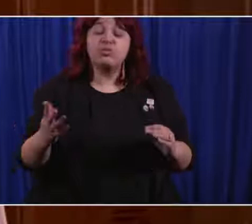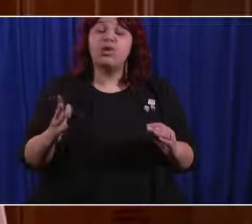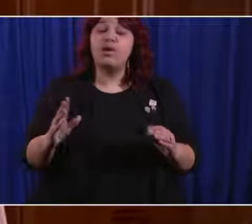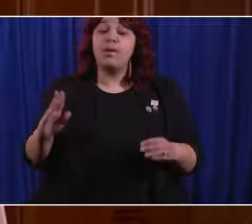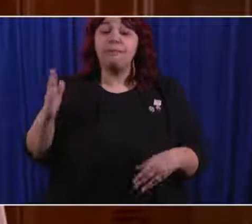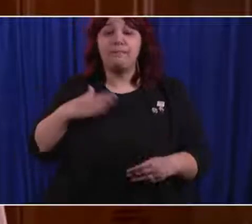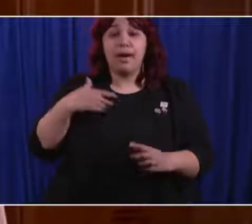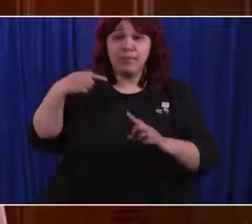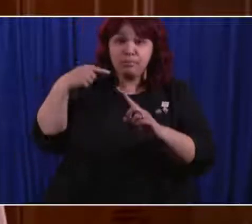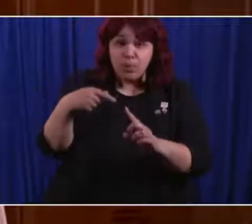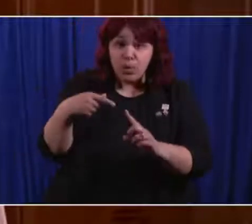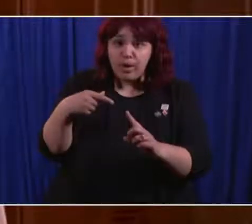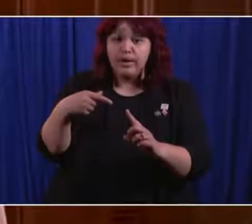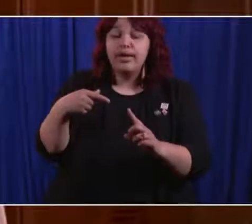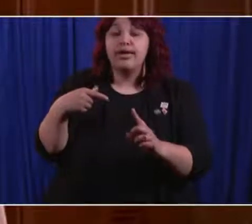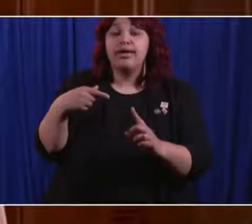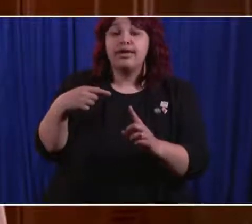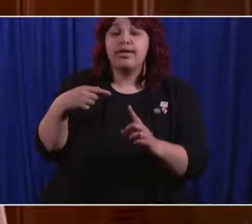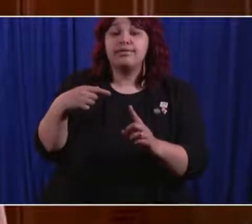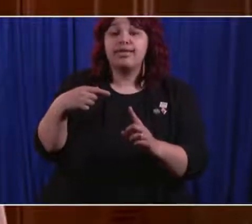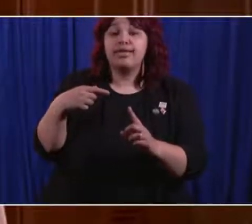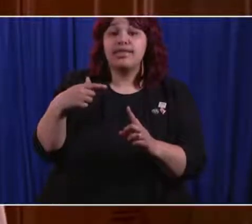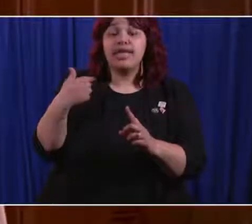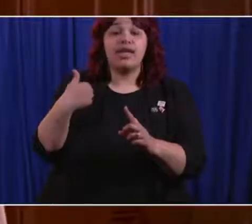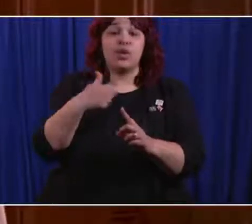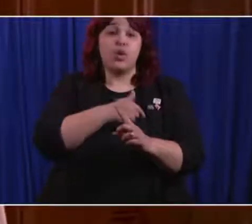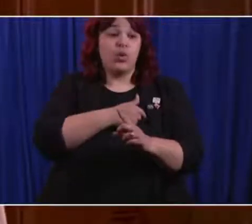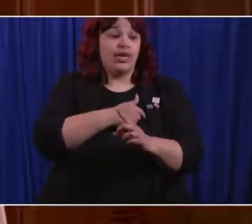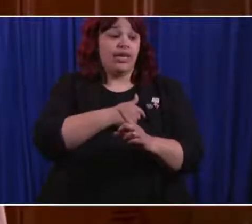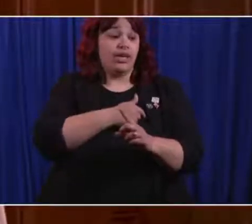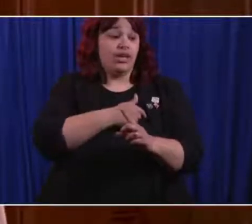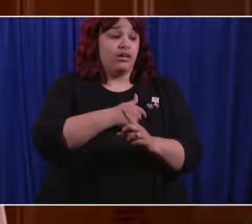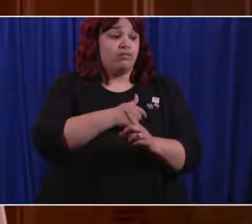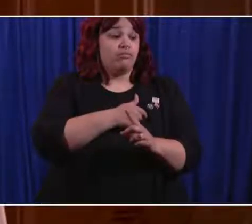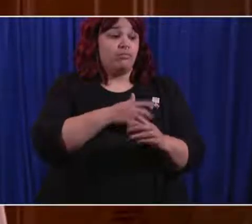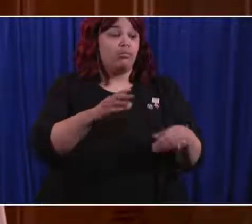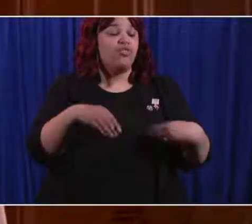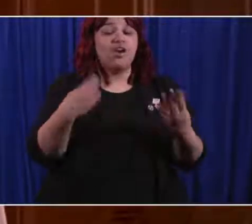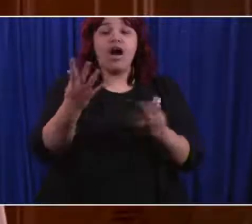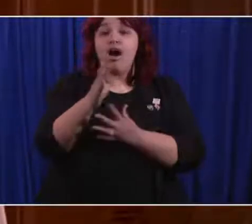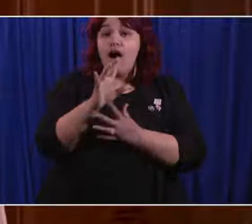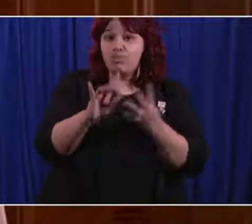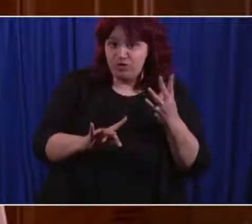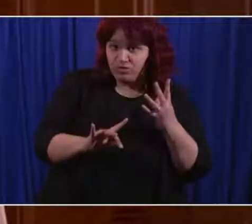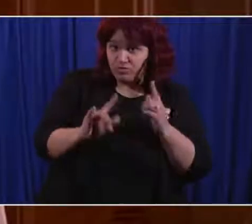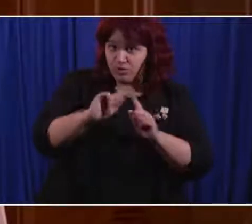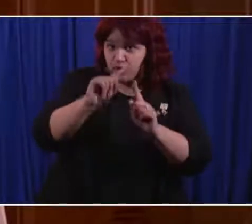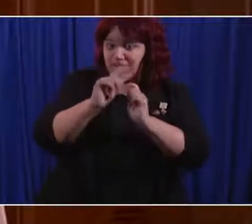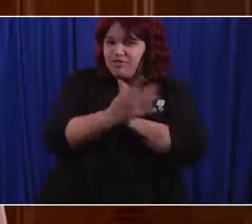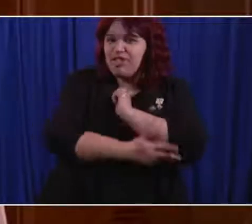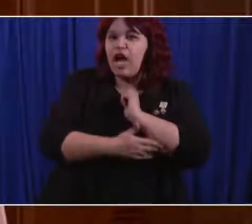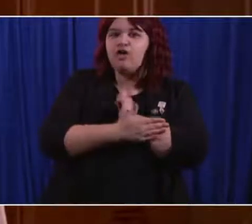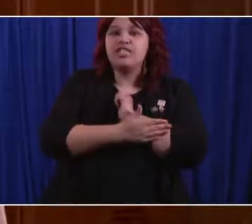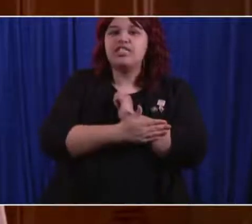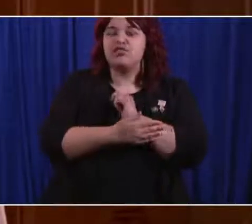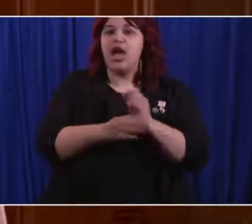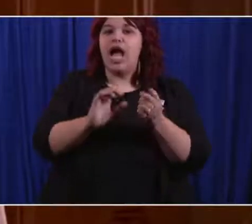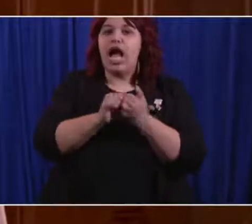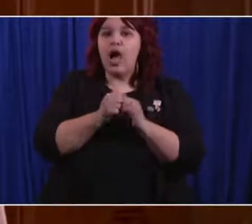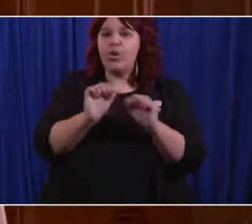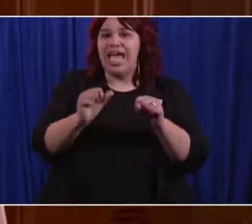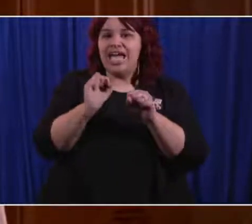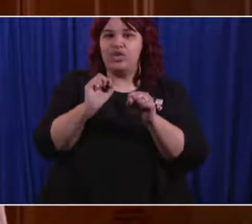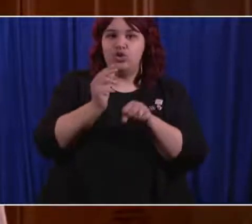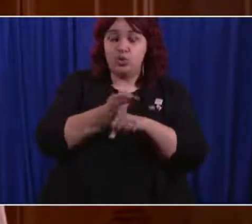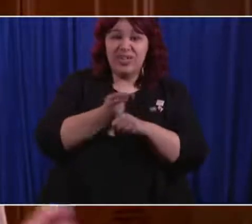just want to give them permission instead of them sitting there waiting for with that vaccine. We want to give them permission to open that up.